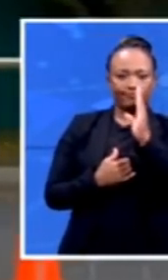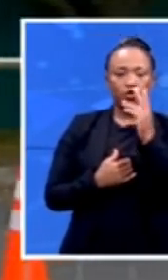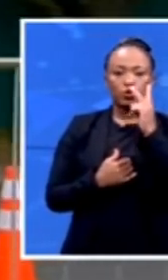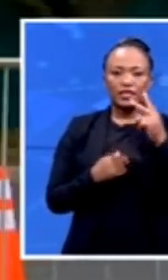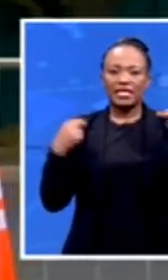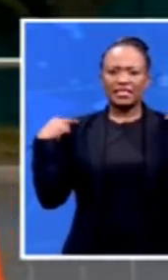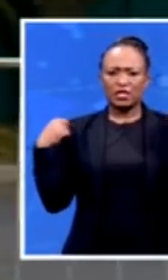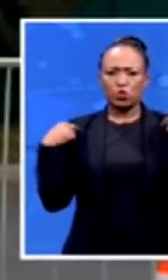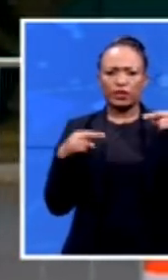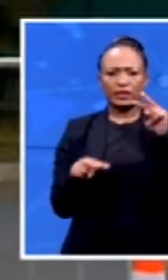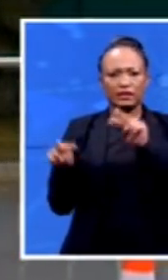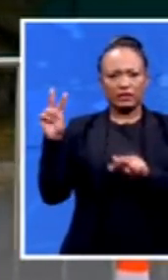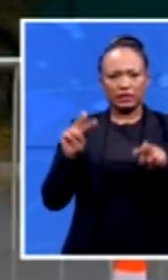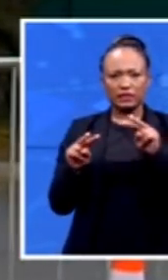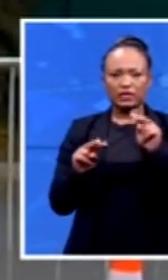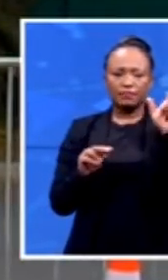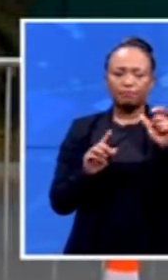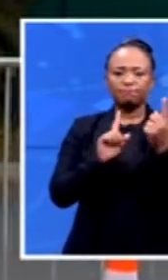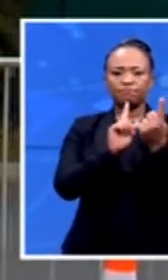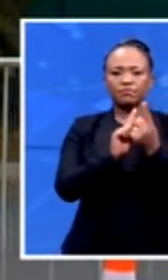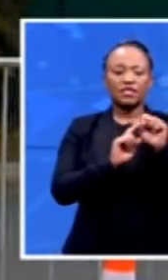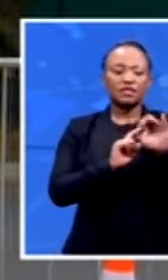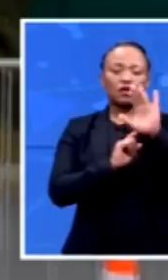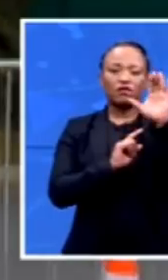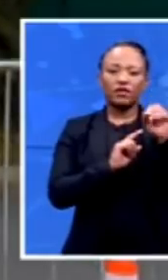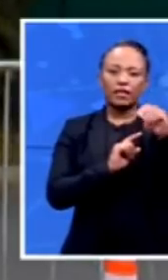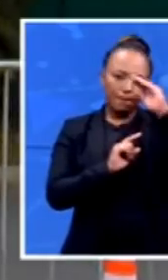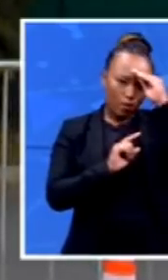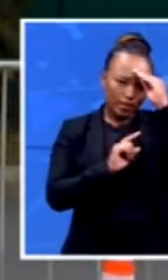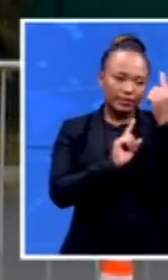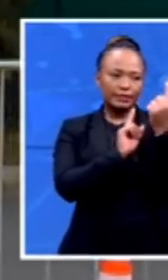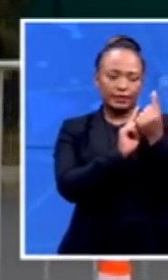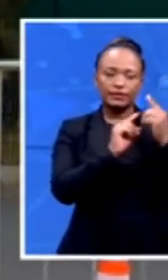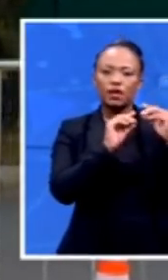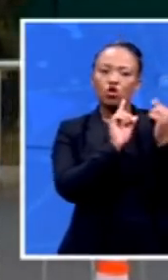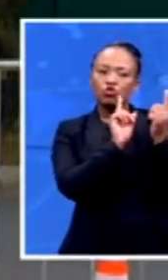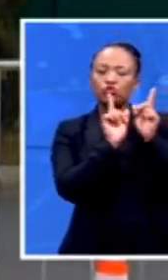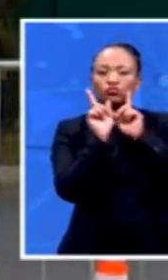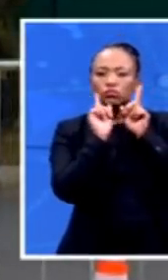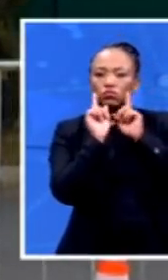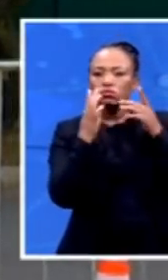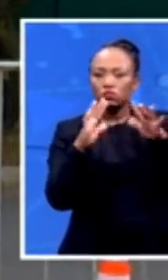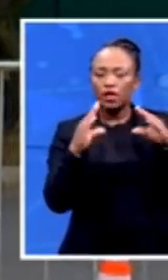South African Police Service. So quite a busy day, as we were told by the source within the family.